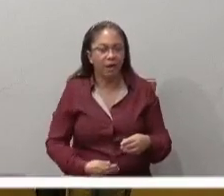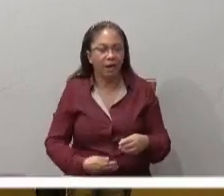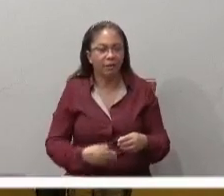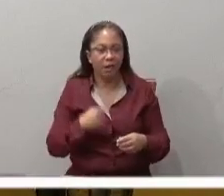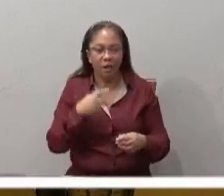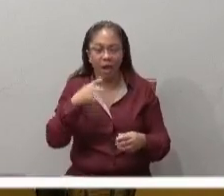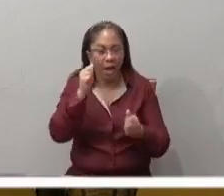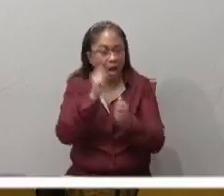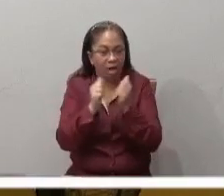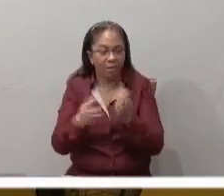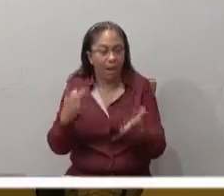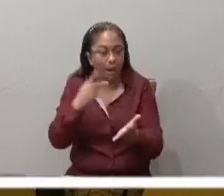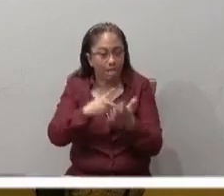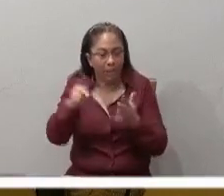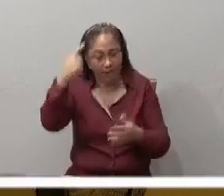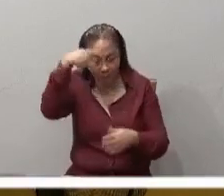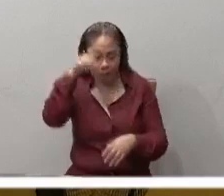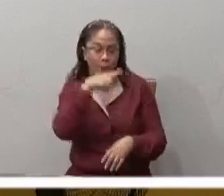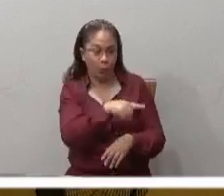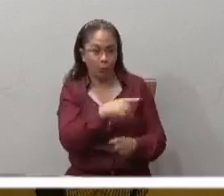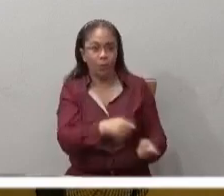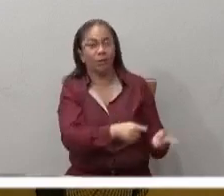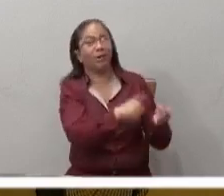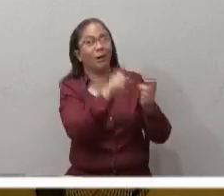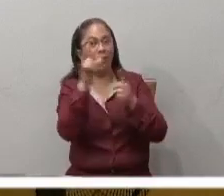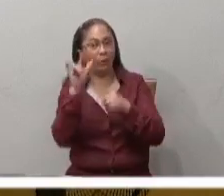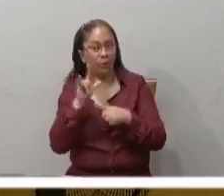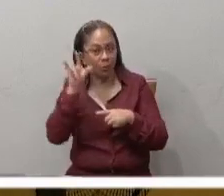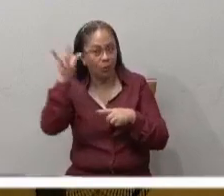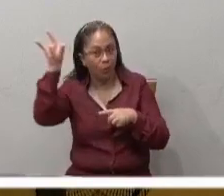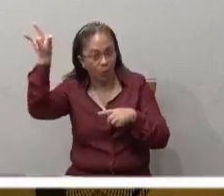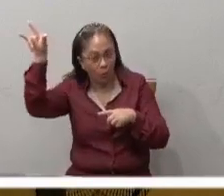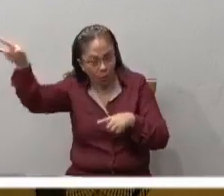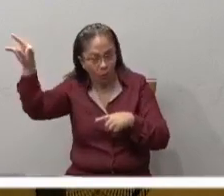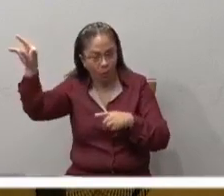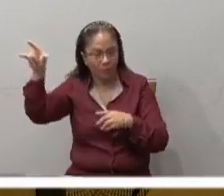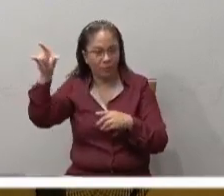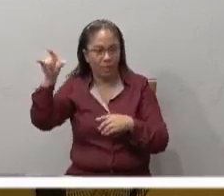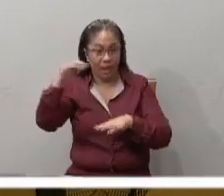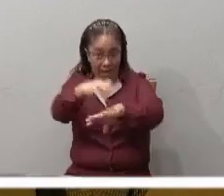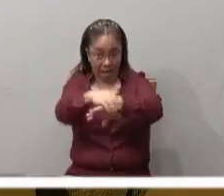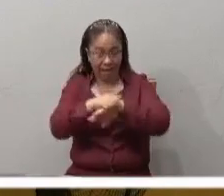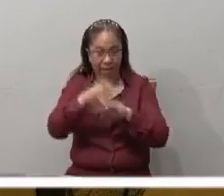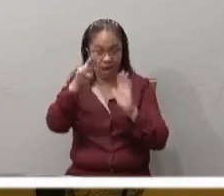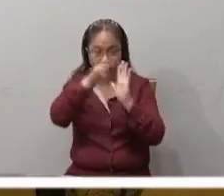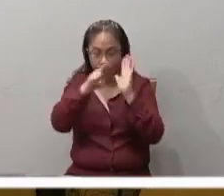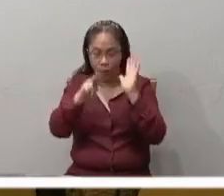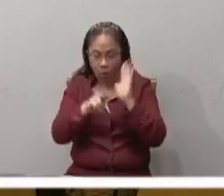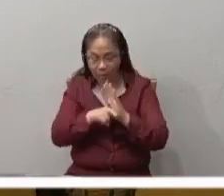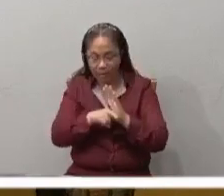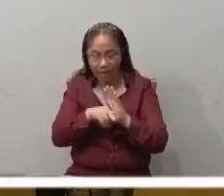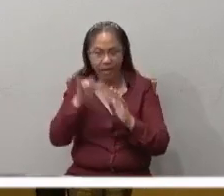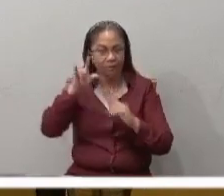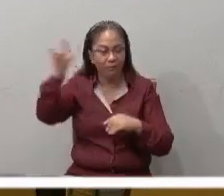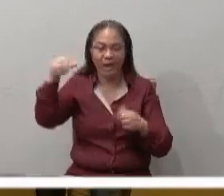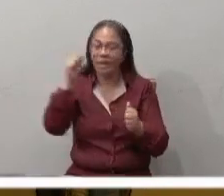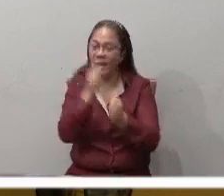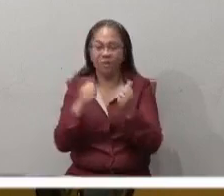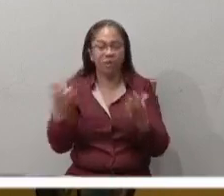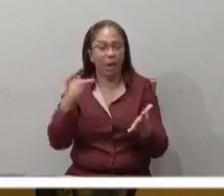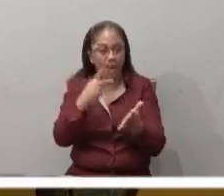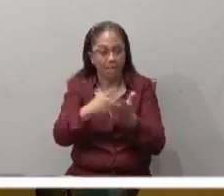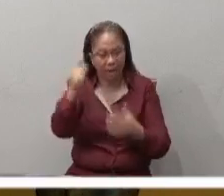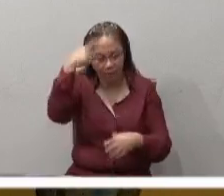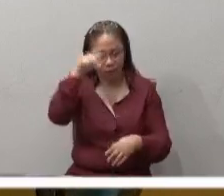paid. So your flight arrangements will be paid for, your hotel in England will be paid for, but you are an